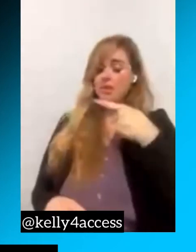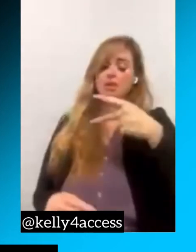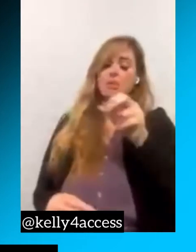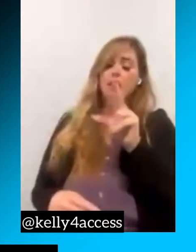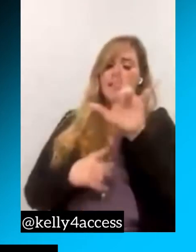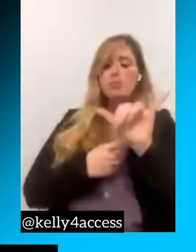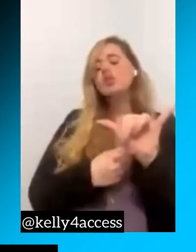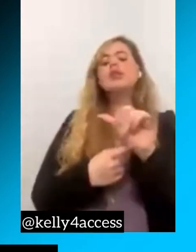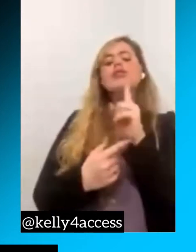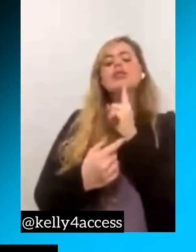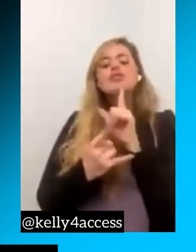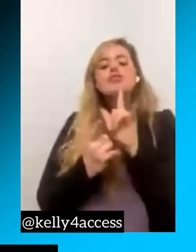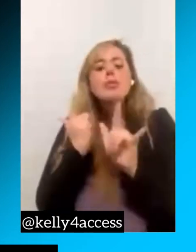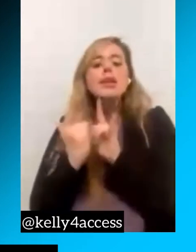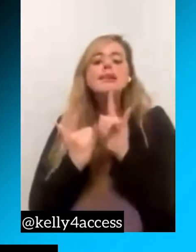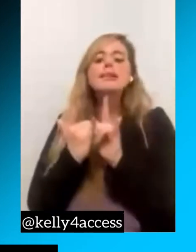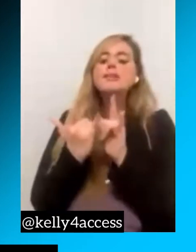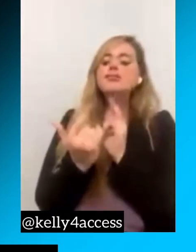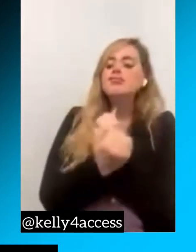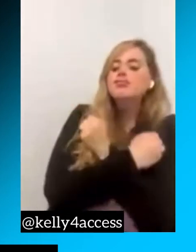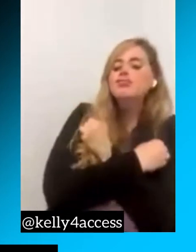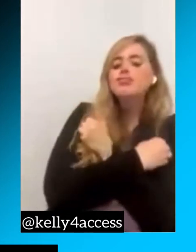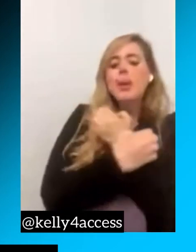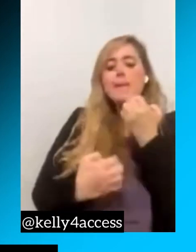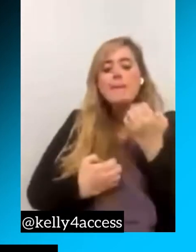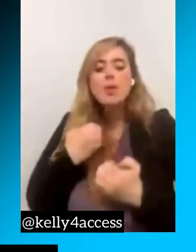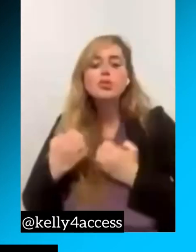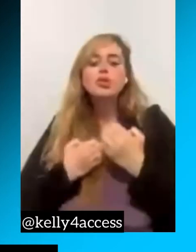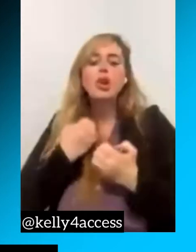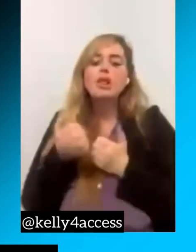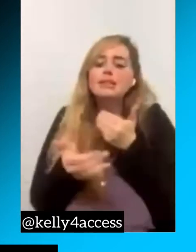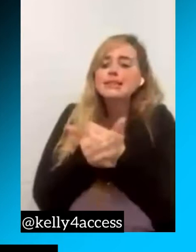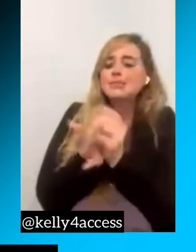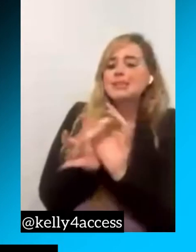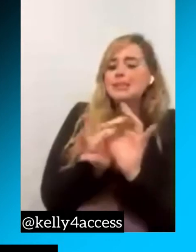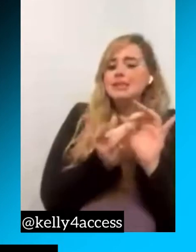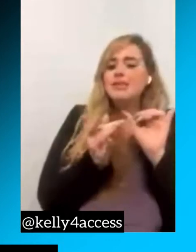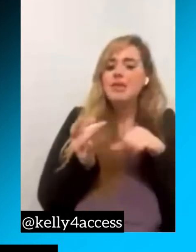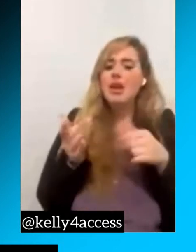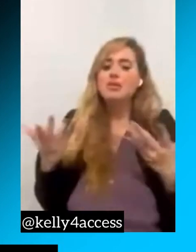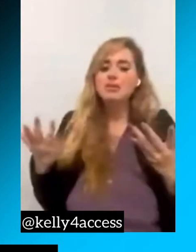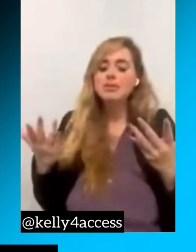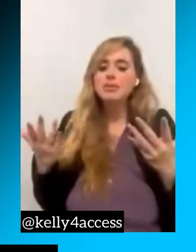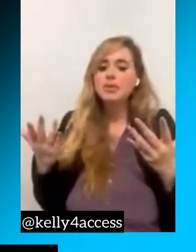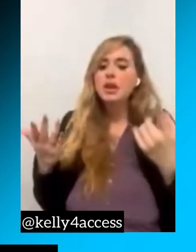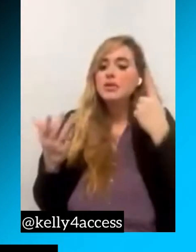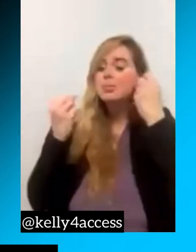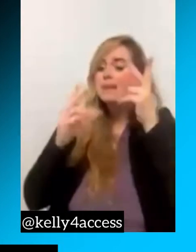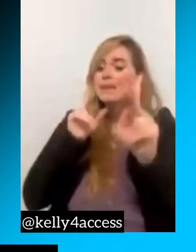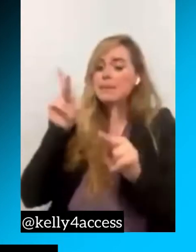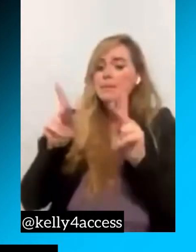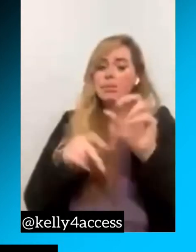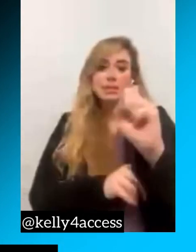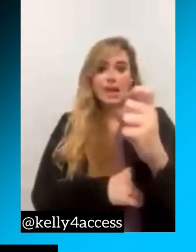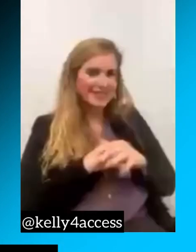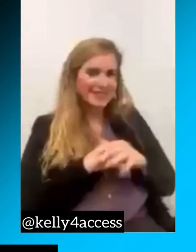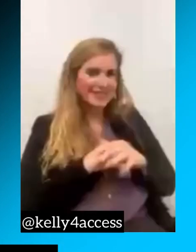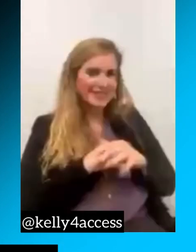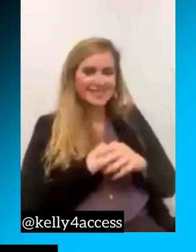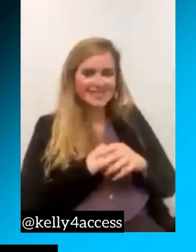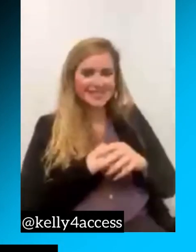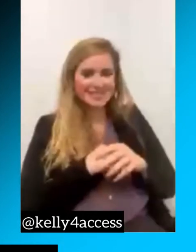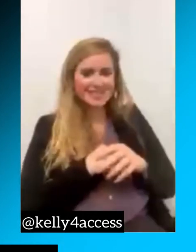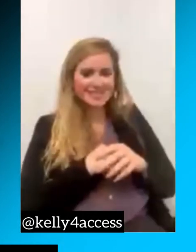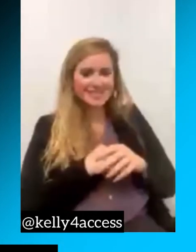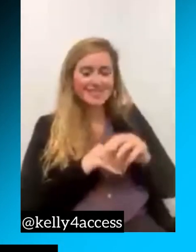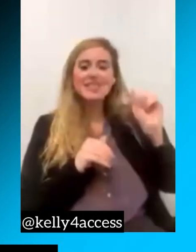romantic, emotional intimacy, and of course, for many in relationships, sex is a part as well. but yeah,